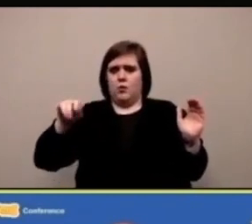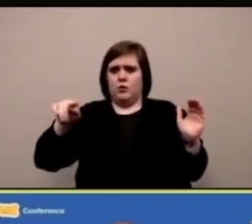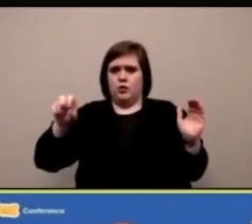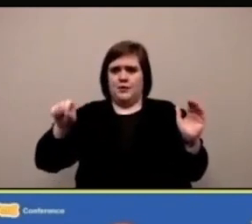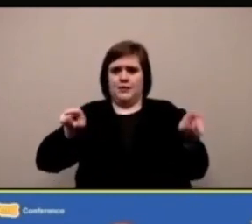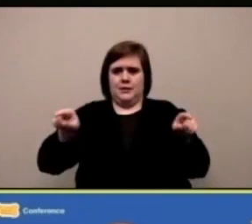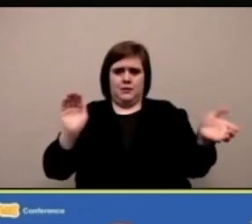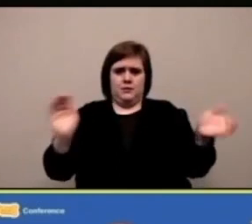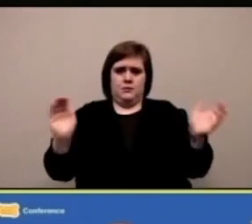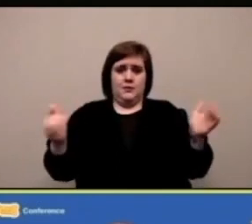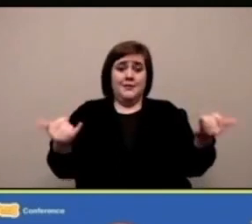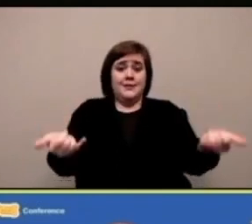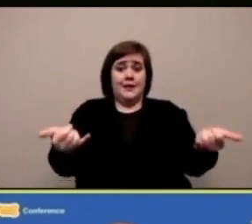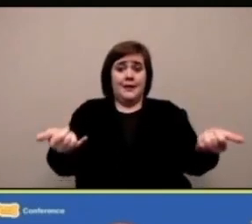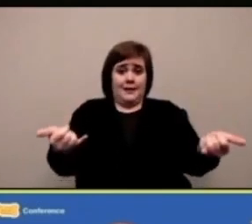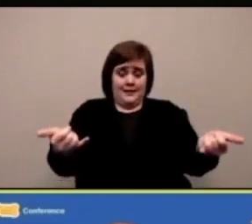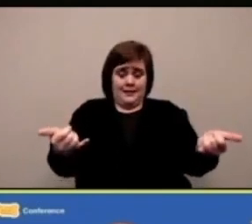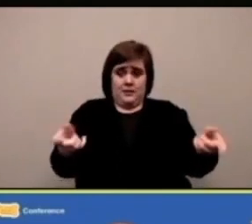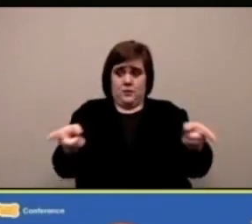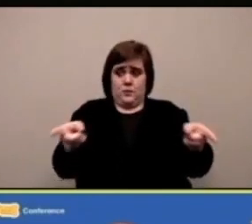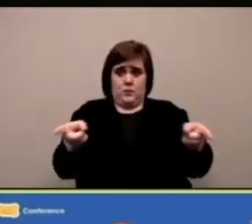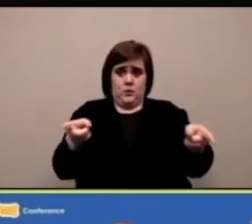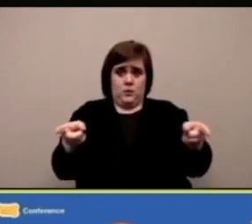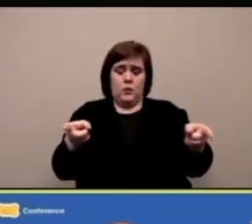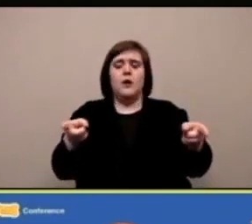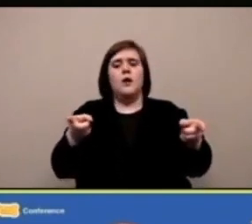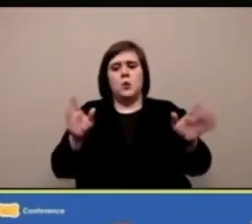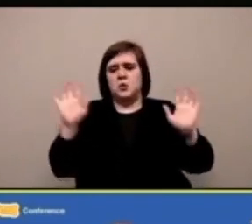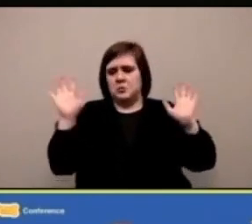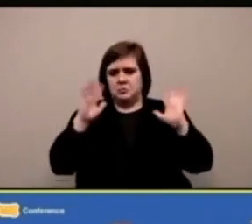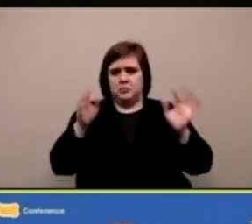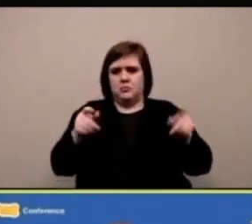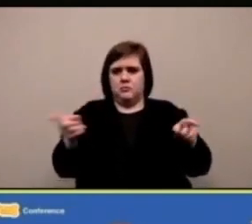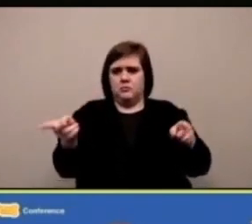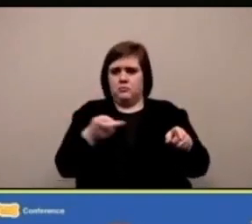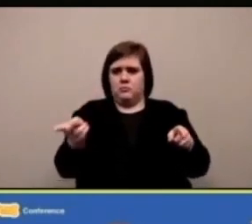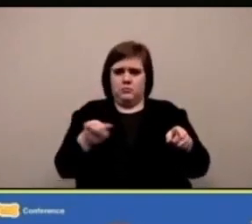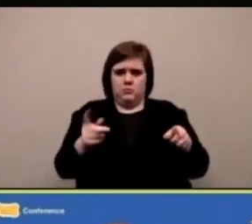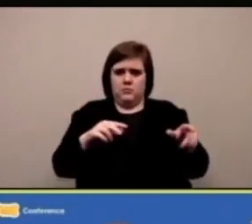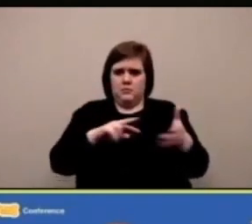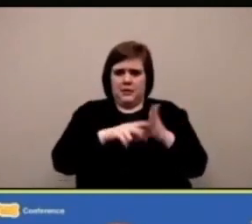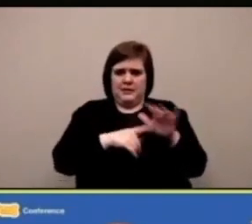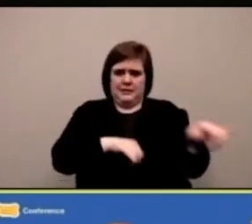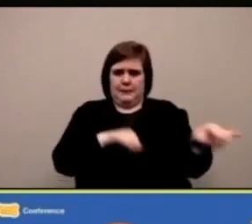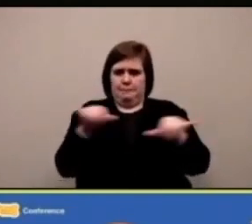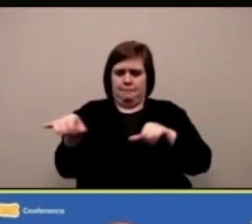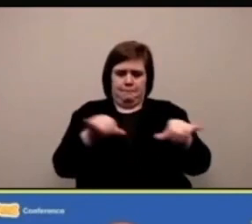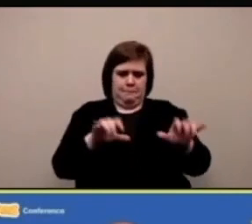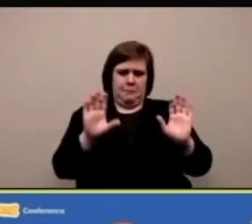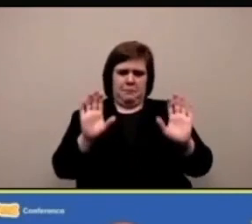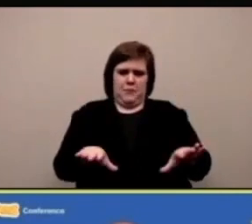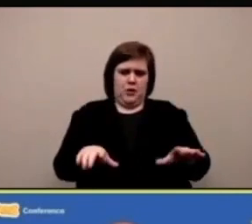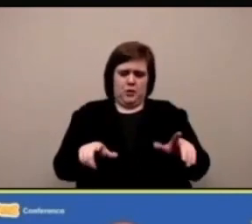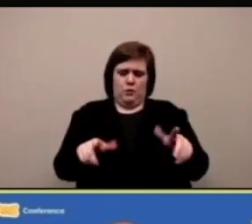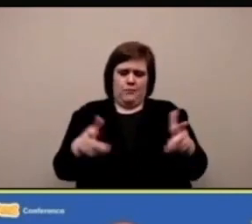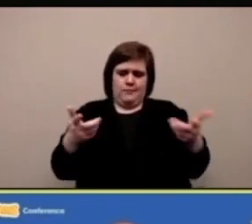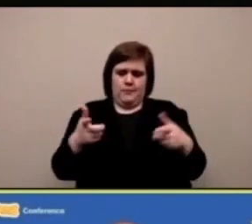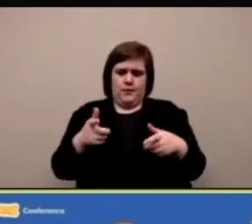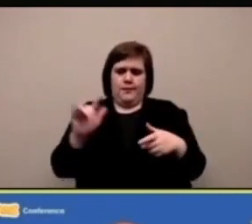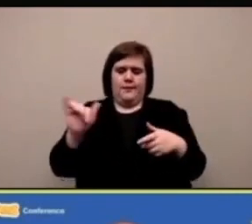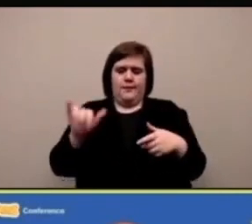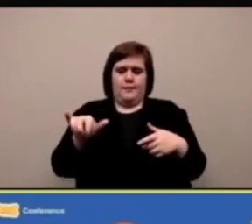kind of related them as both meaning the same thing. And so it does lead to a really interesting